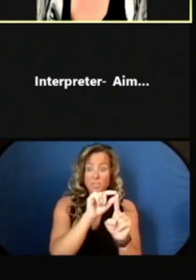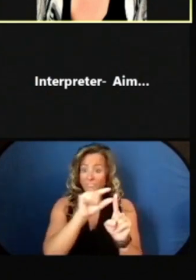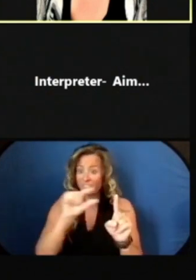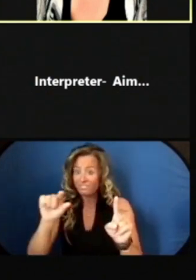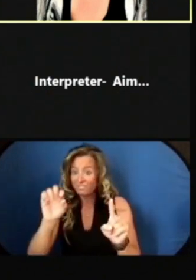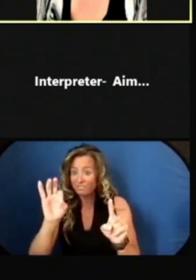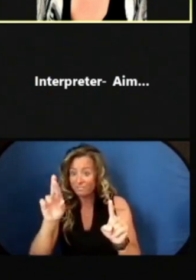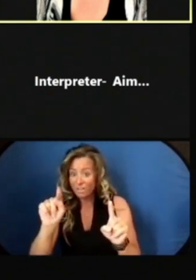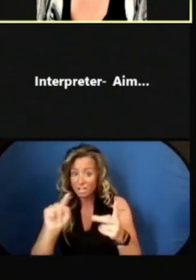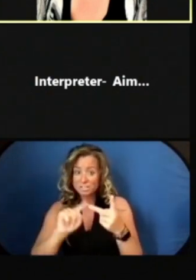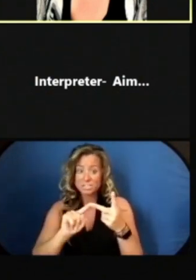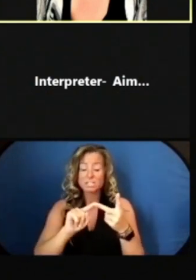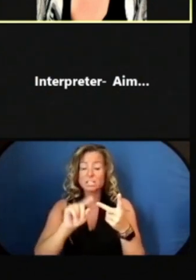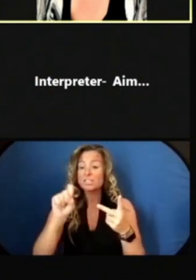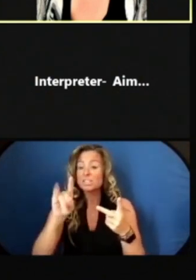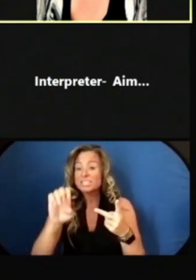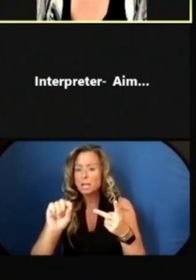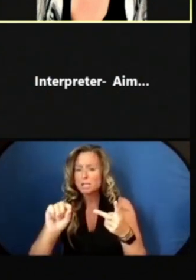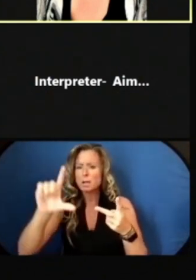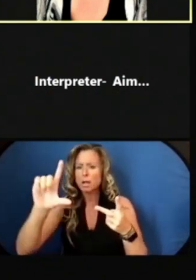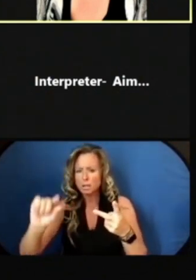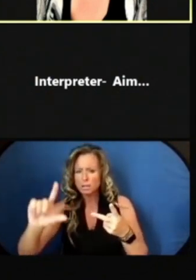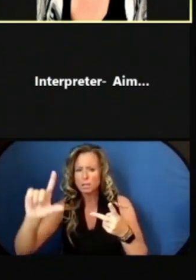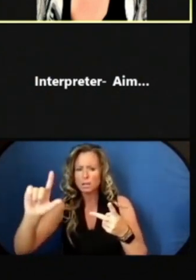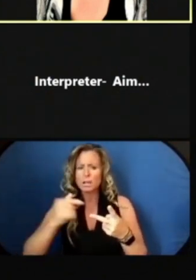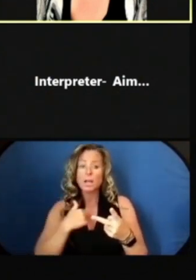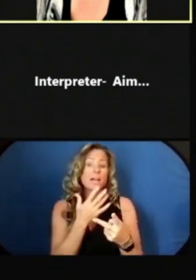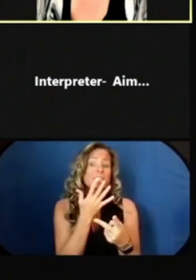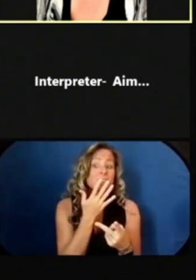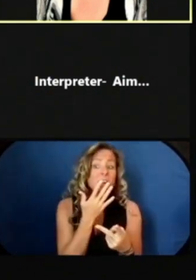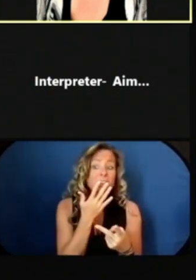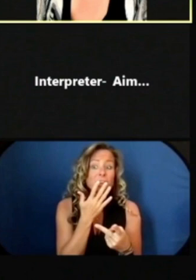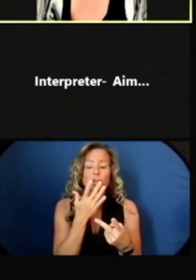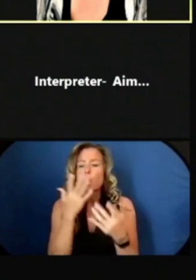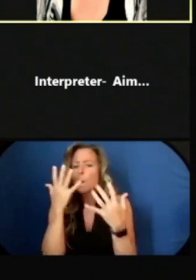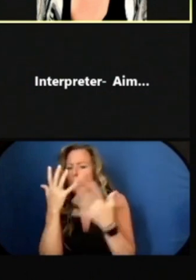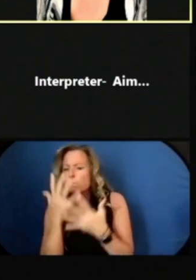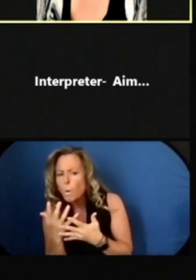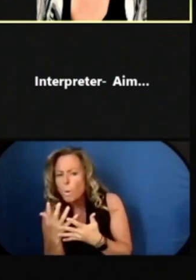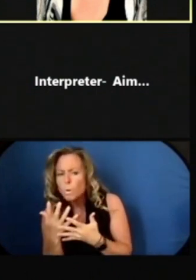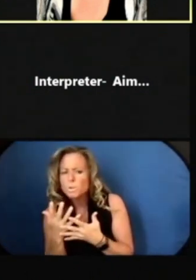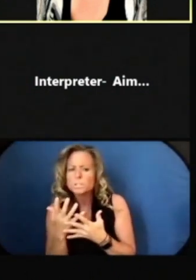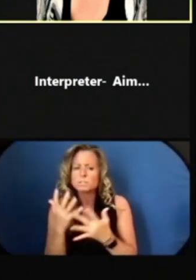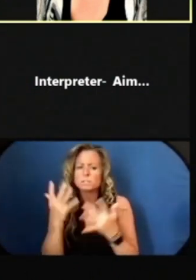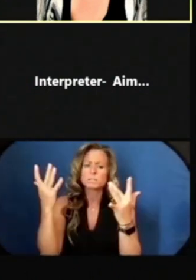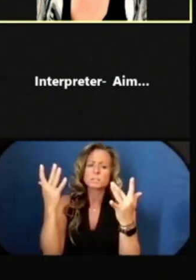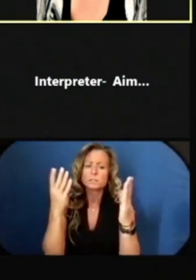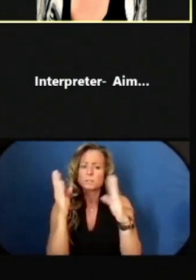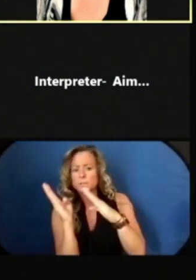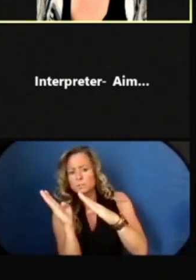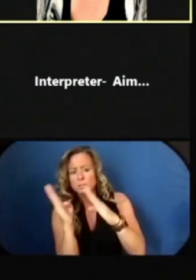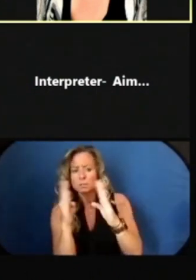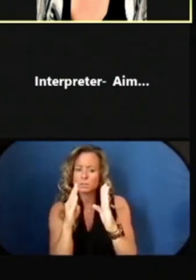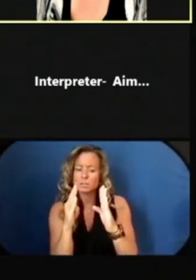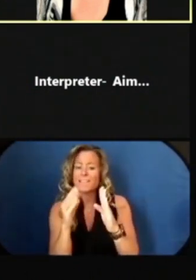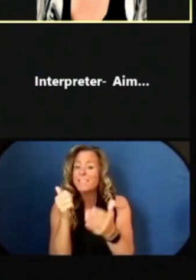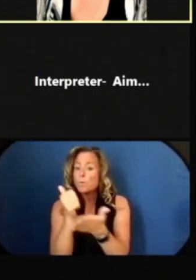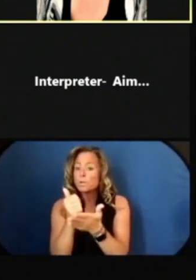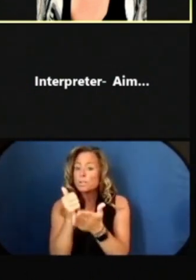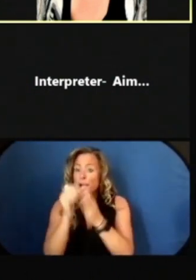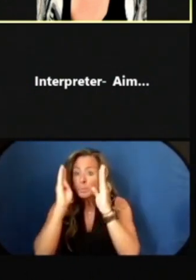color, is it bold, etc. That can help guide your learner's attention. Use